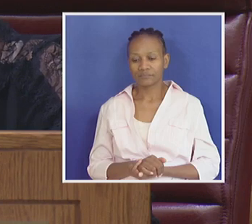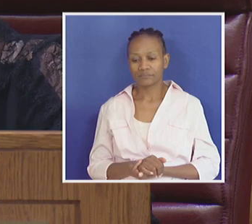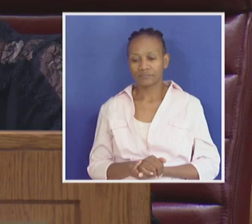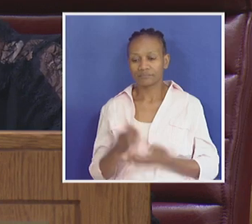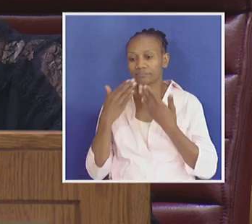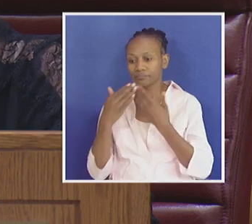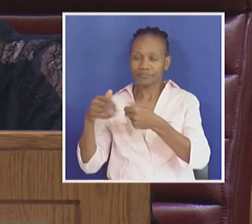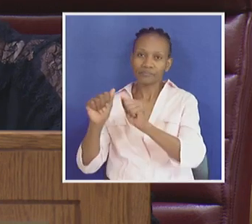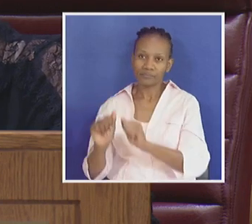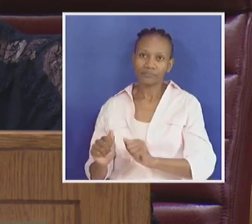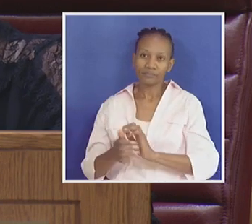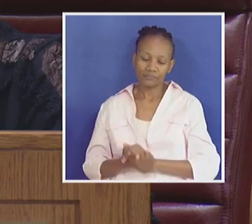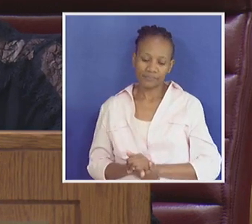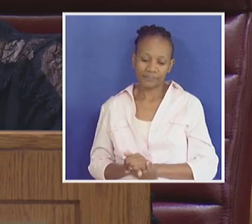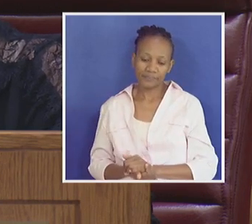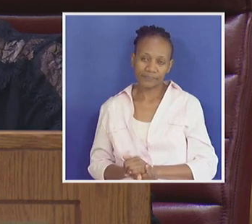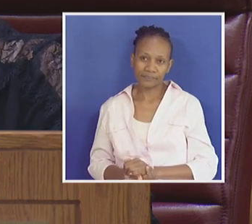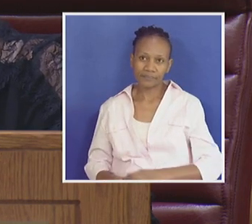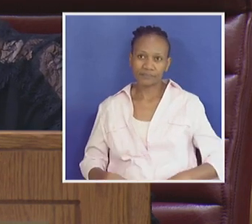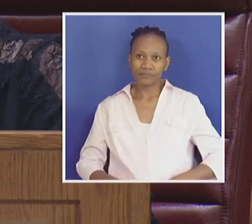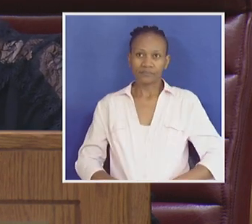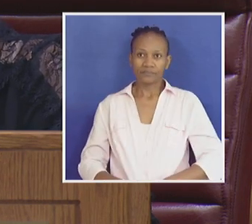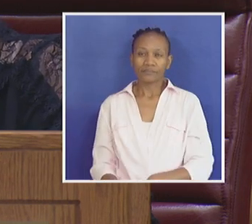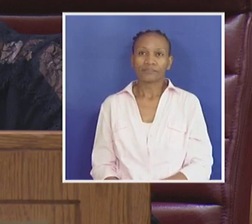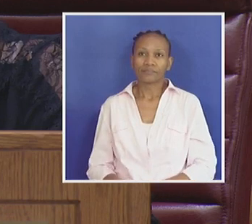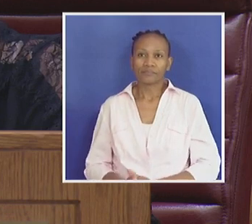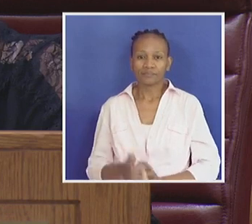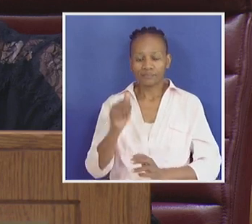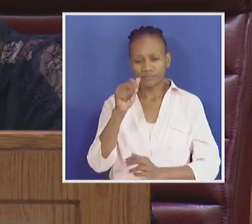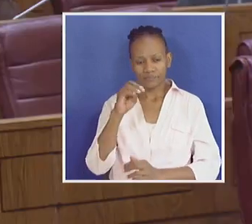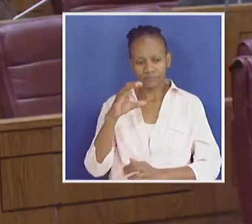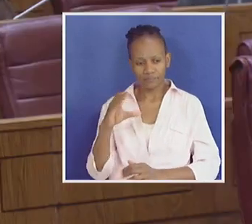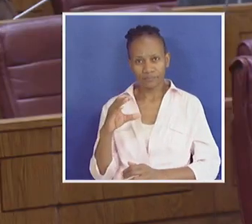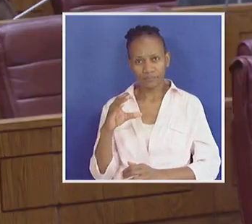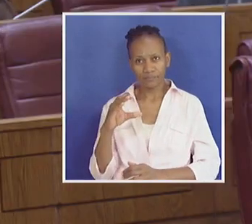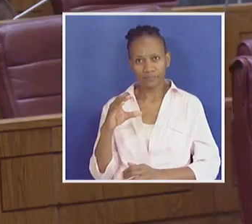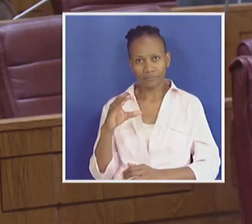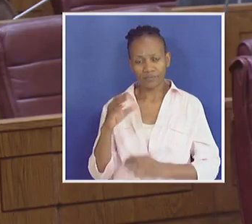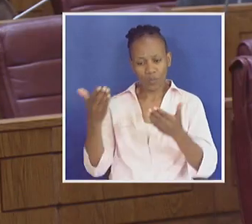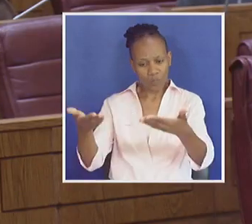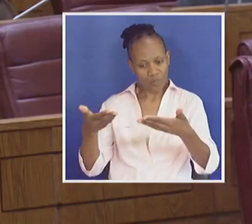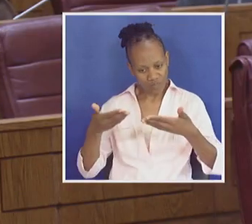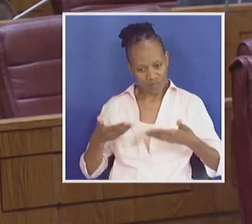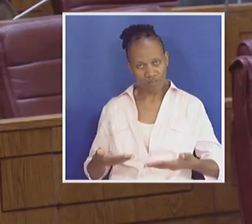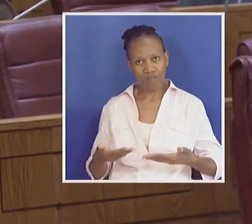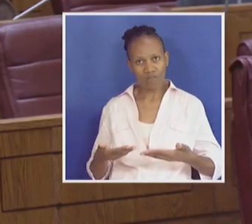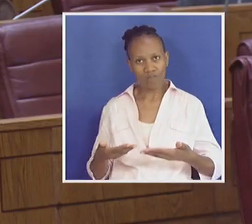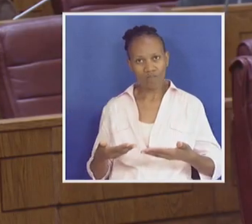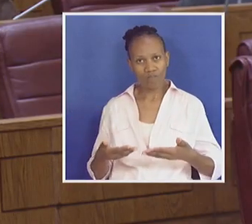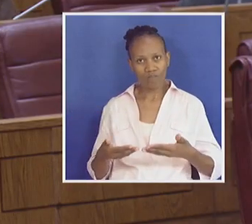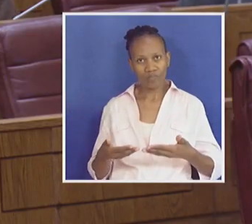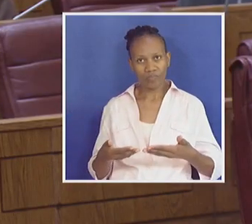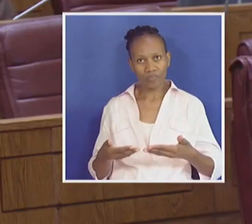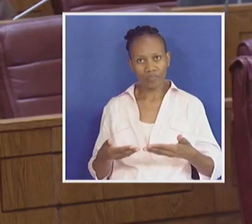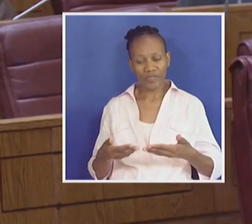Thank you, Chairperson. The ANC welcomes the dissolution of